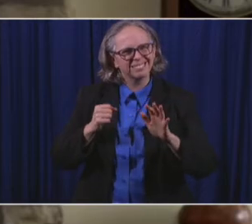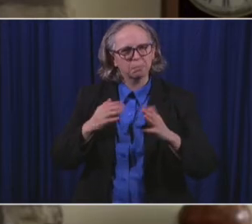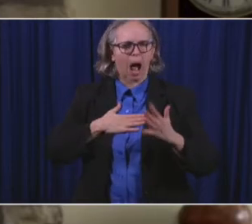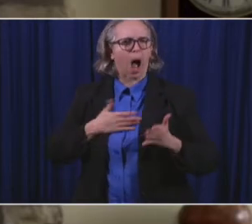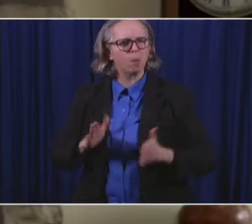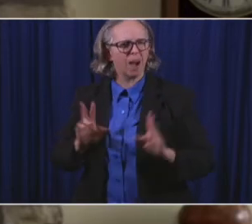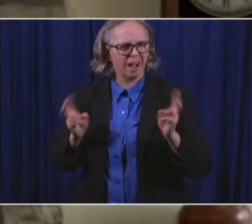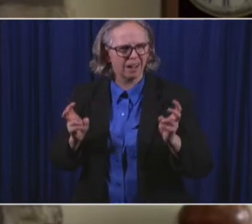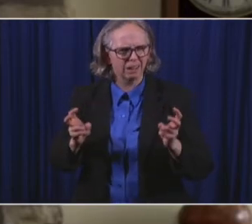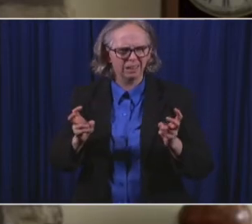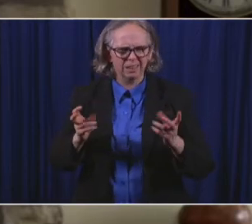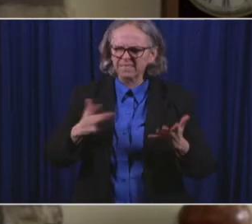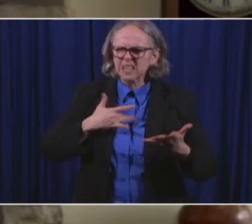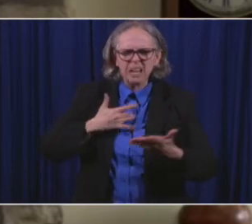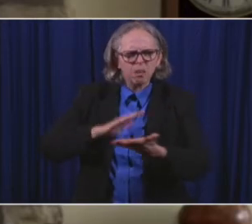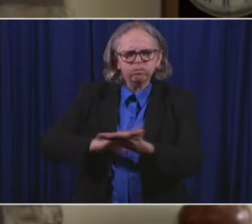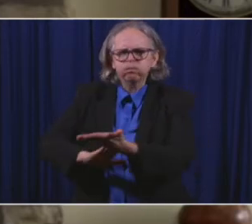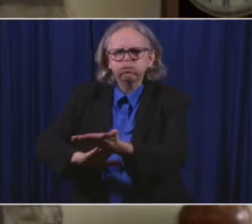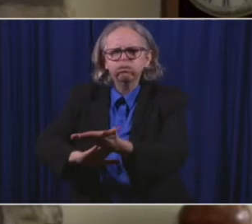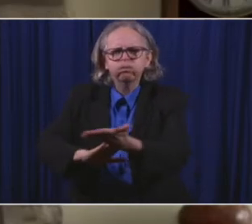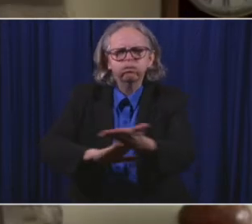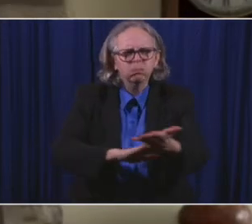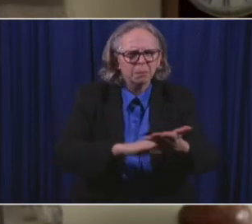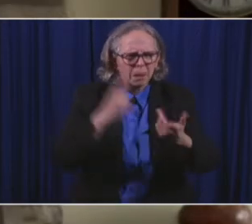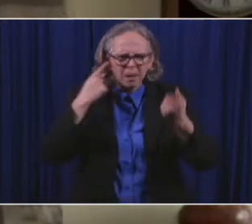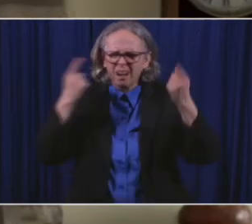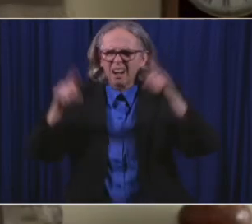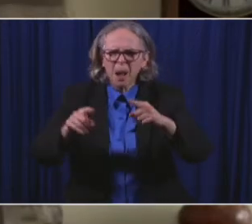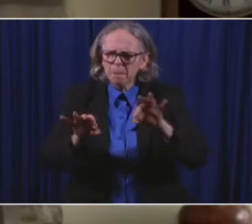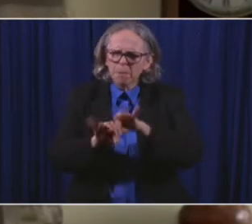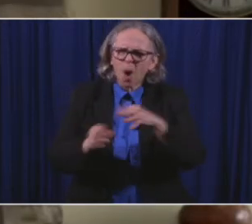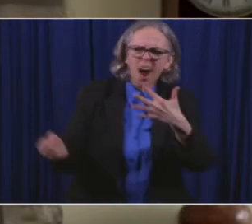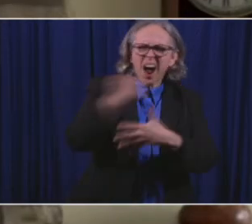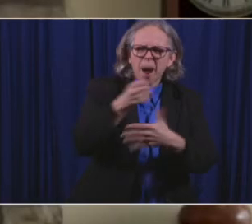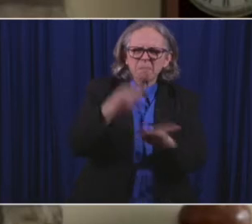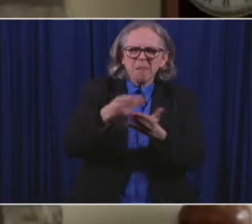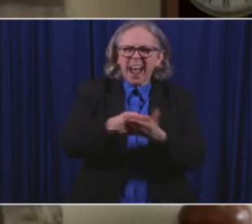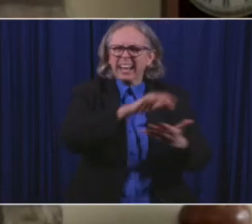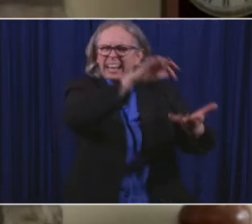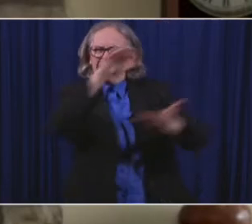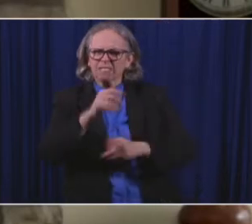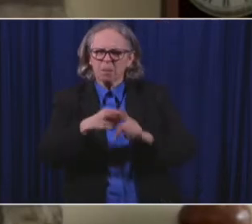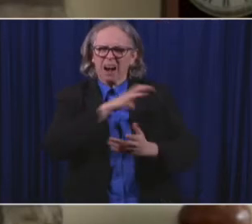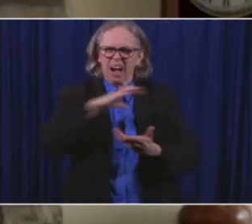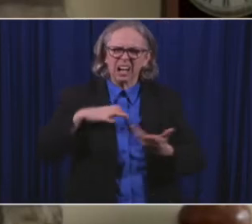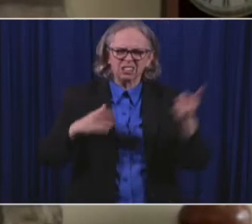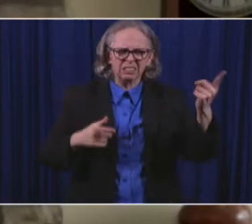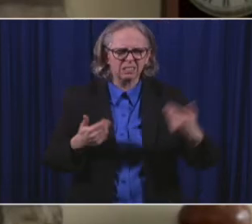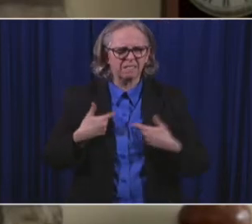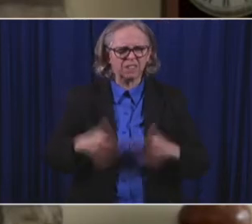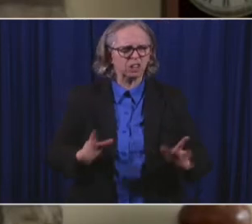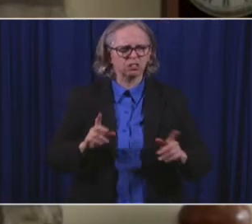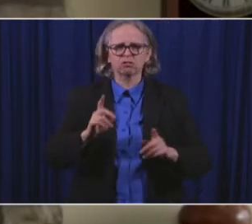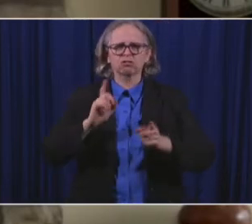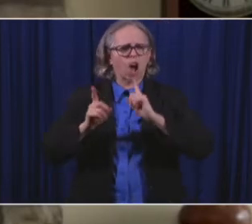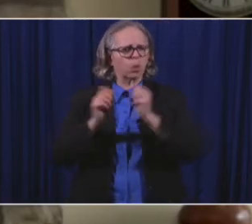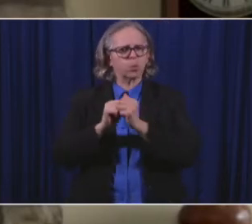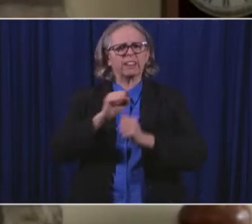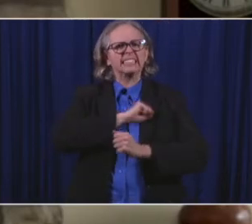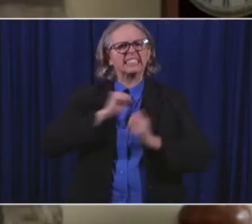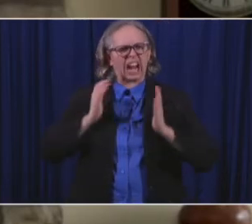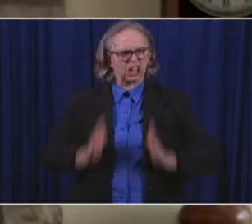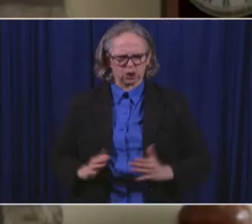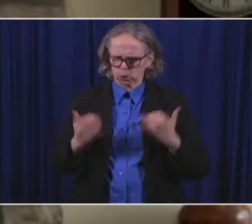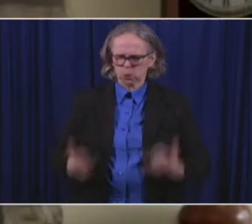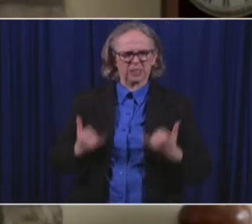of what is needed. And I think that I was talking with both Senator Portman and Senator Brown today, as I said, and both about this,